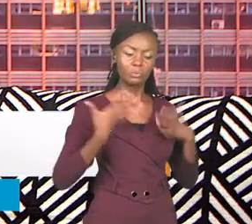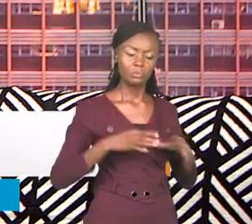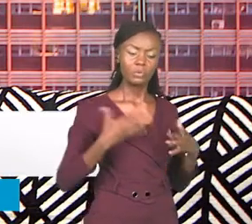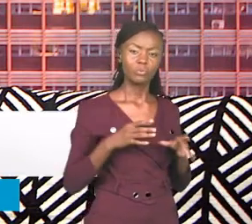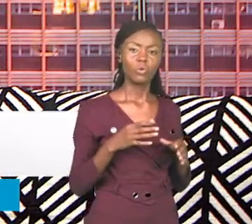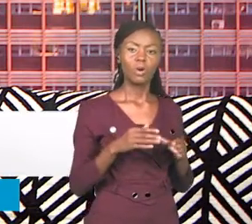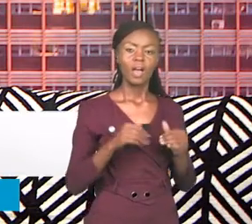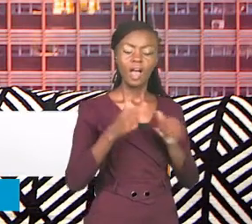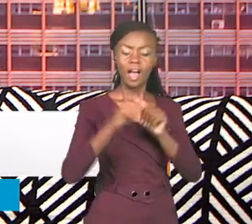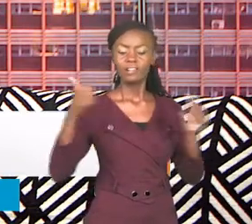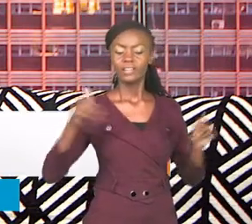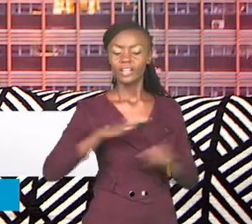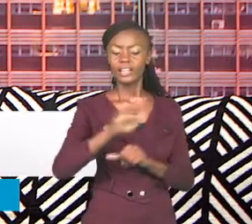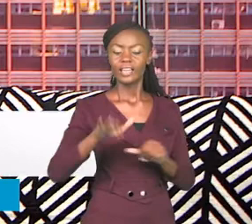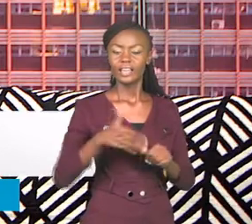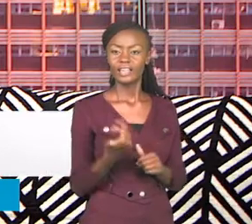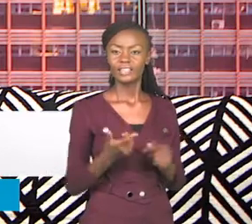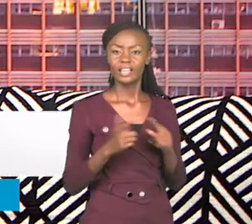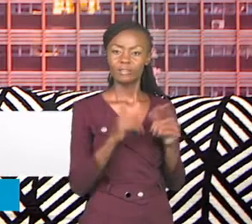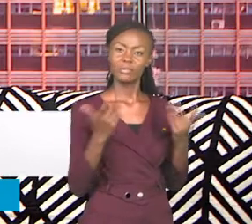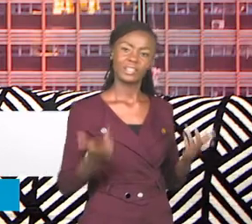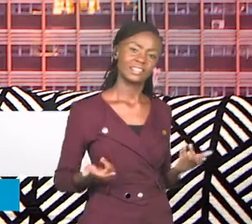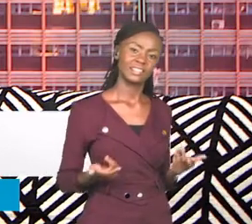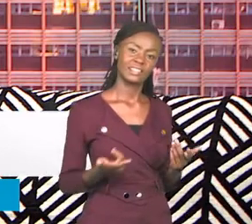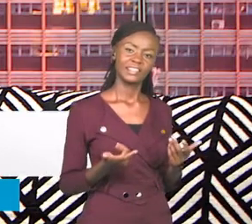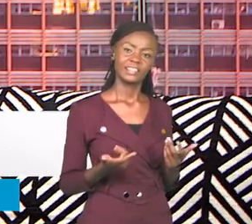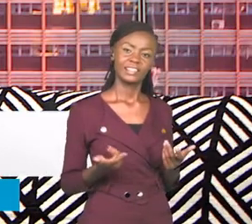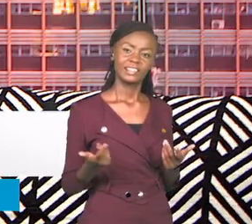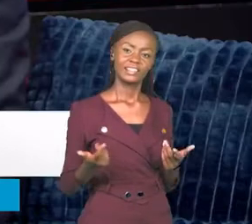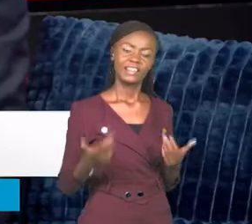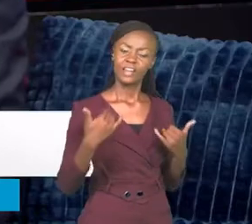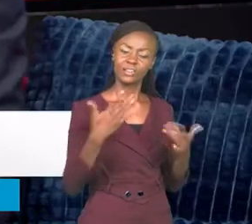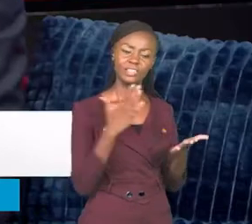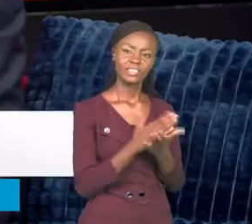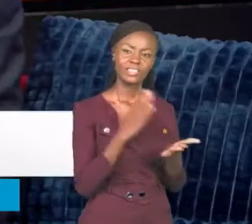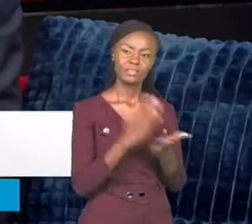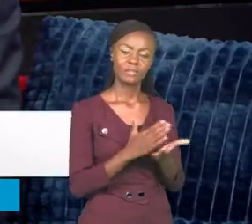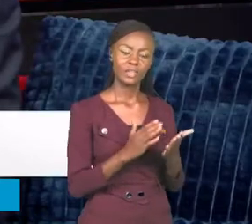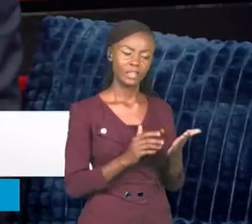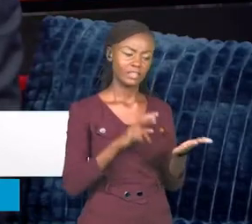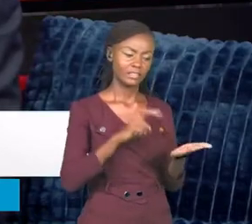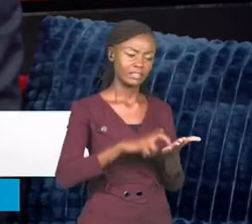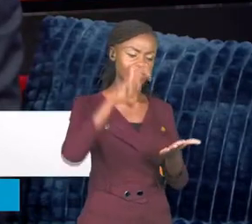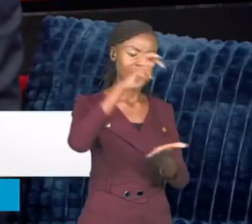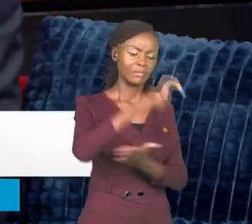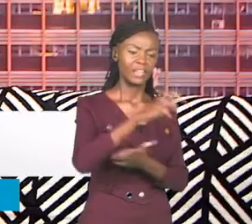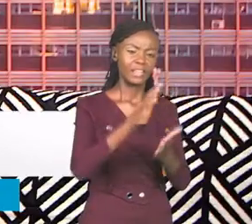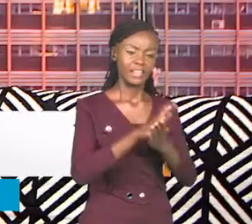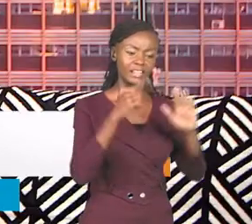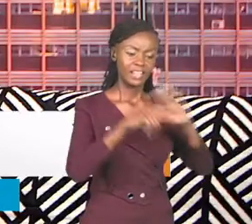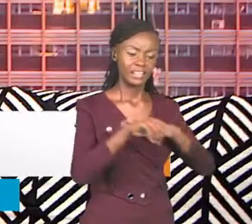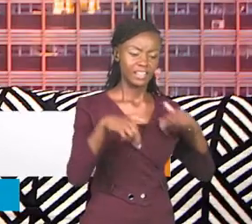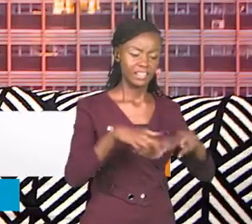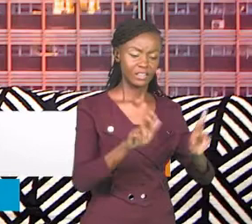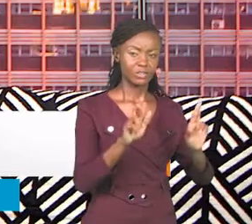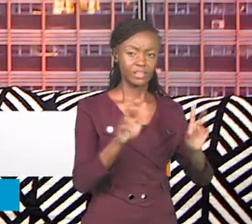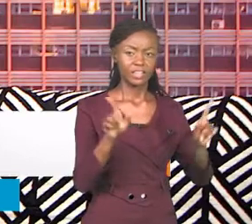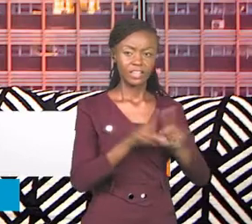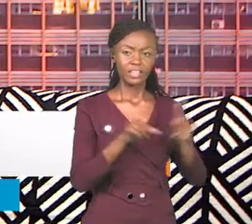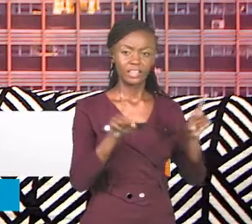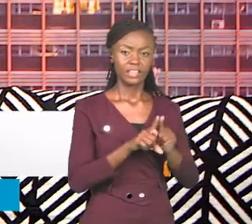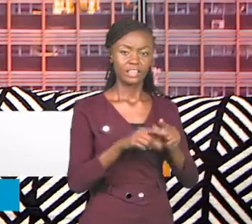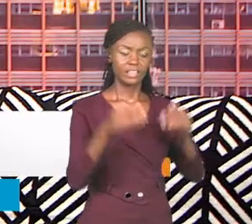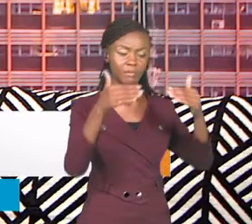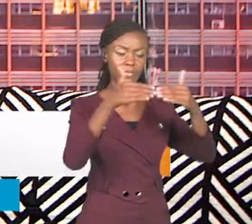to move yeah. through. Yeah. Even around those works. Some people even jump these barriers. They jump the barriers yeah, and just get into that. Yeah. The wall,